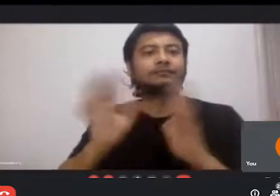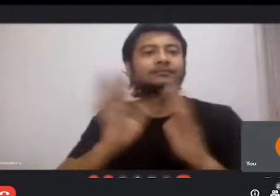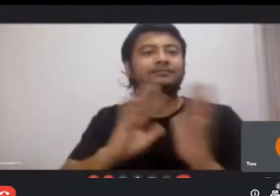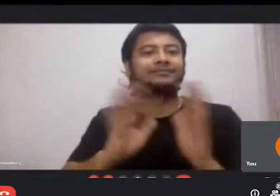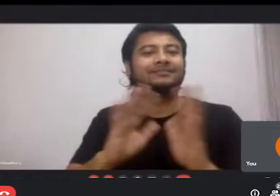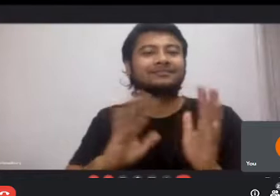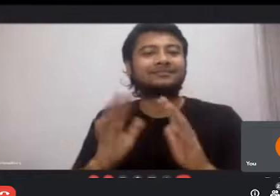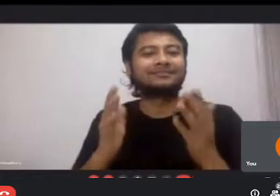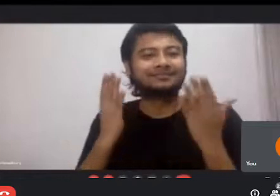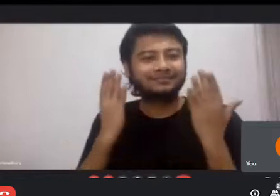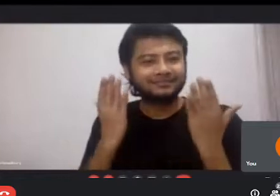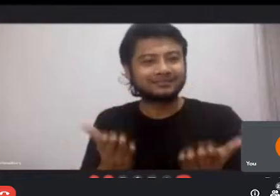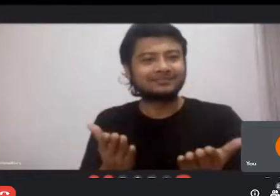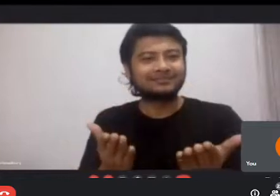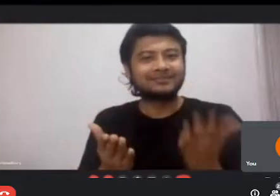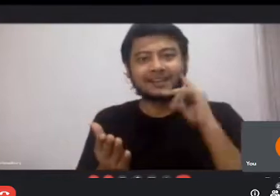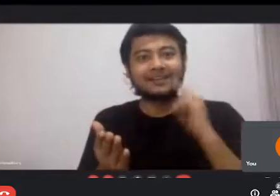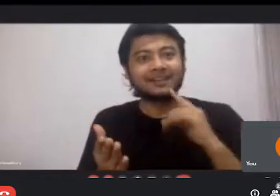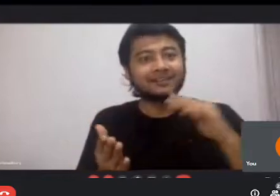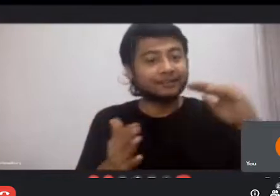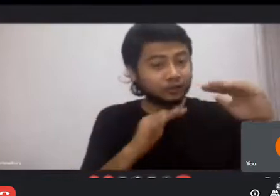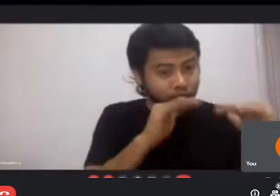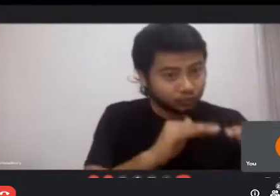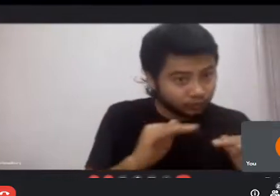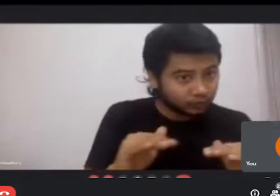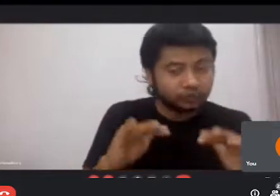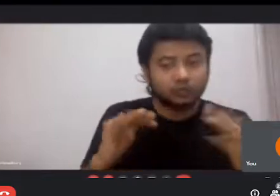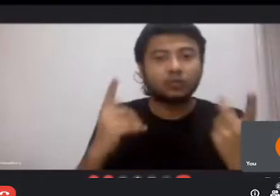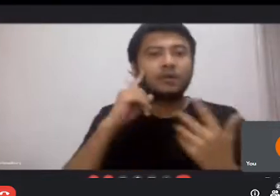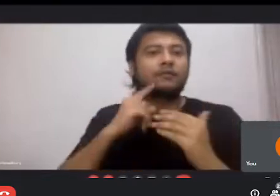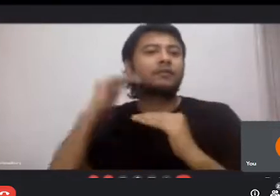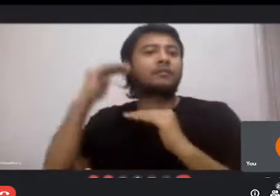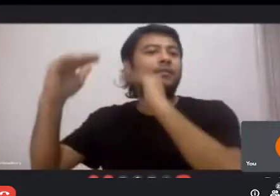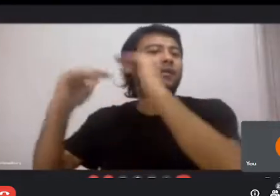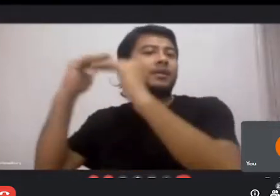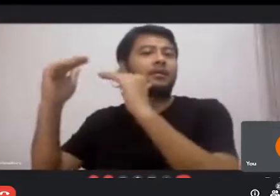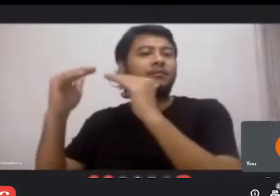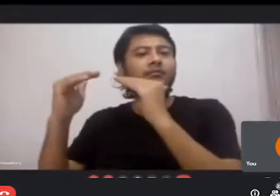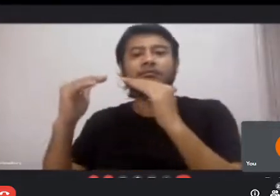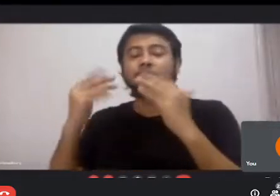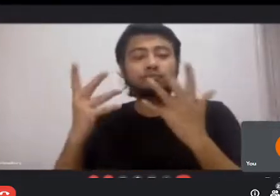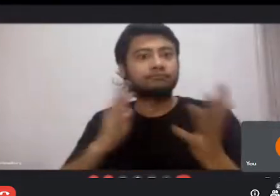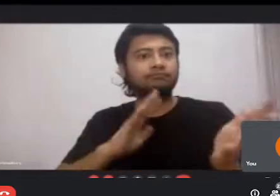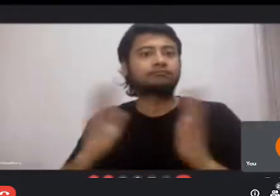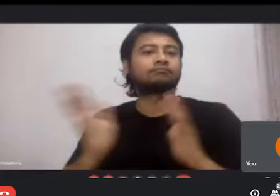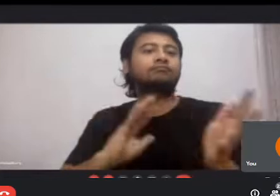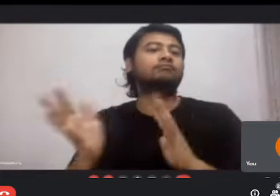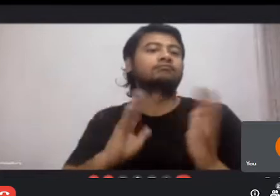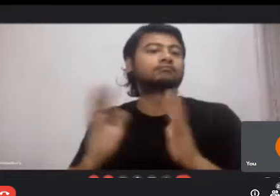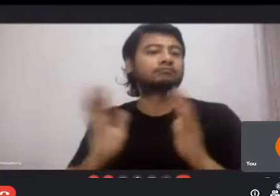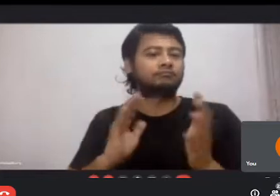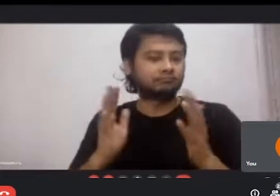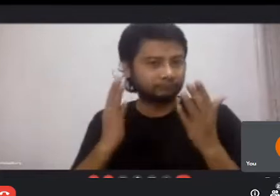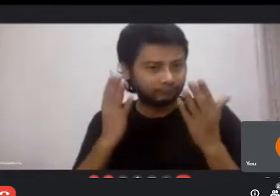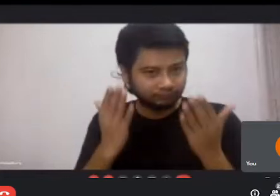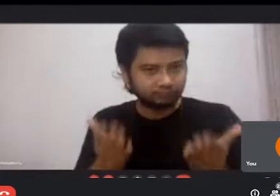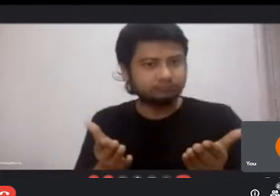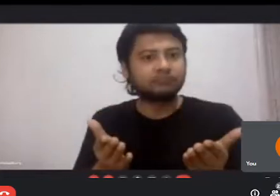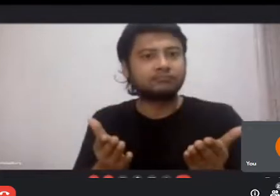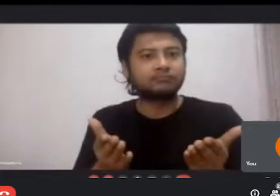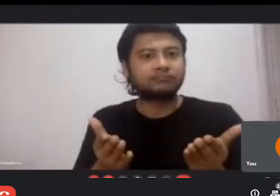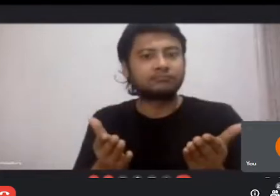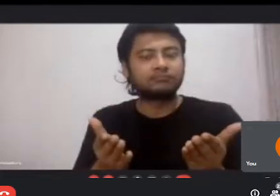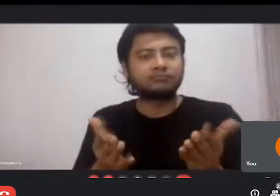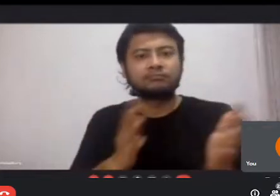powerful way, not only because of the signing that is, you know, at complete level, but